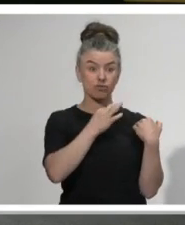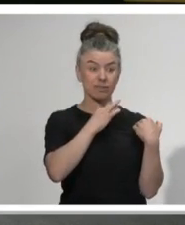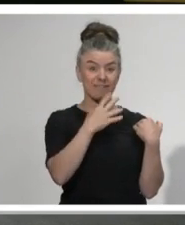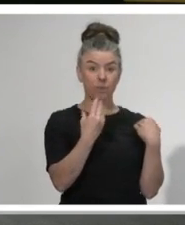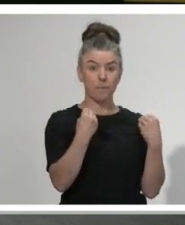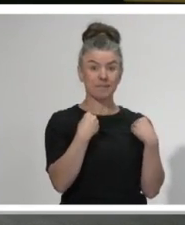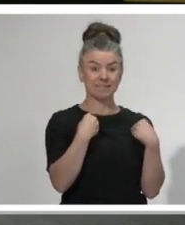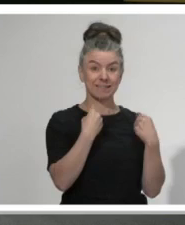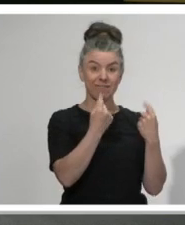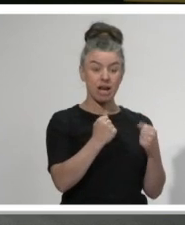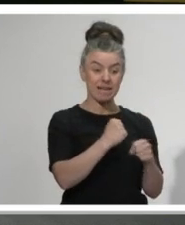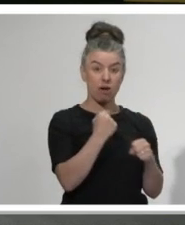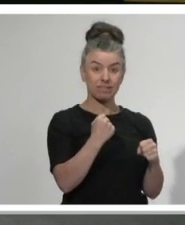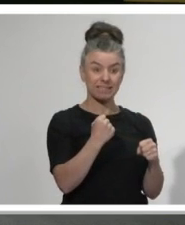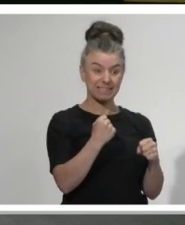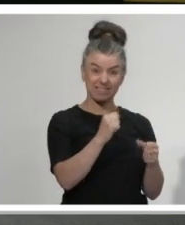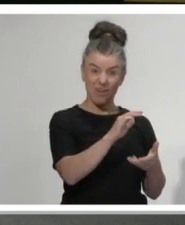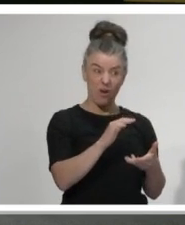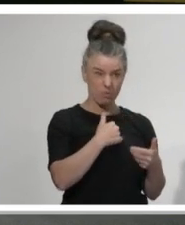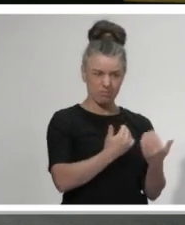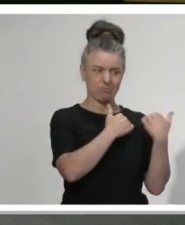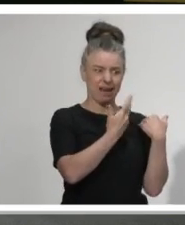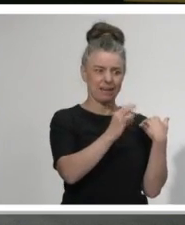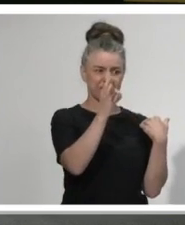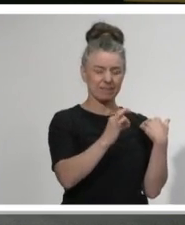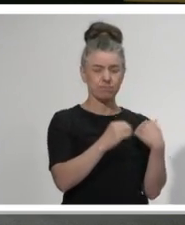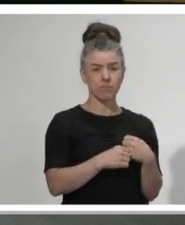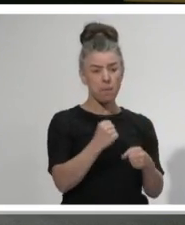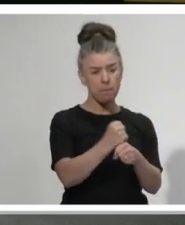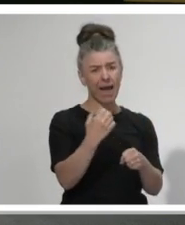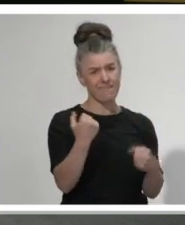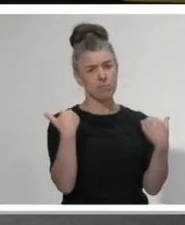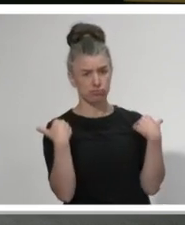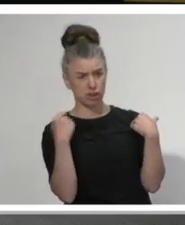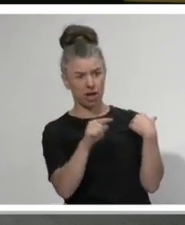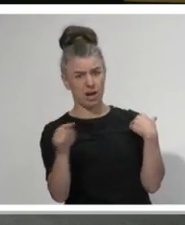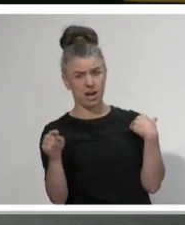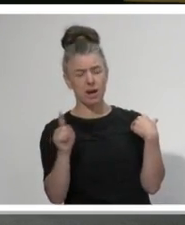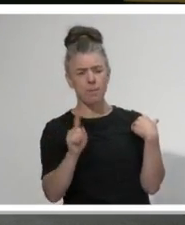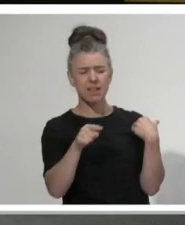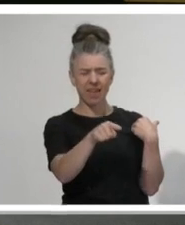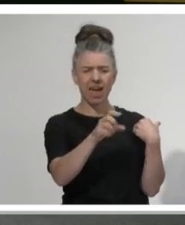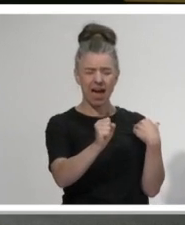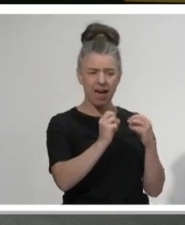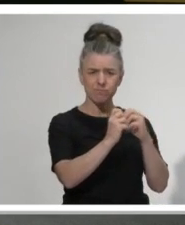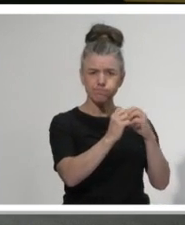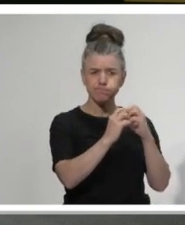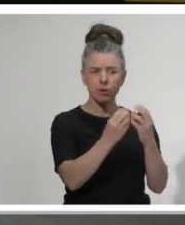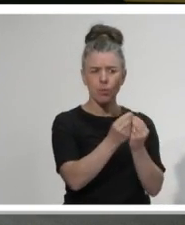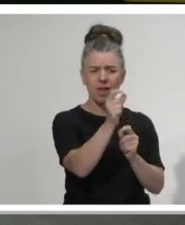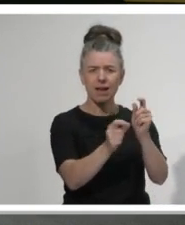strong balance sheets in New Zealand, and while they're under pressure like all companies are, they are making arrangements with their customers right now